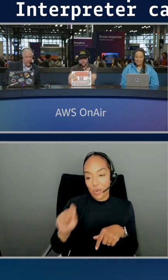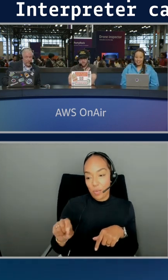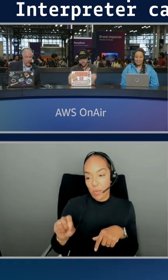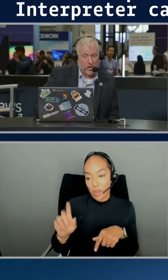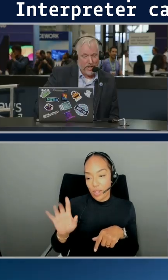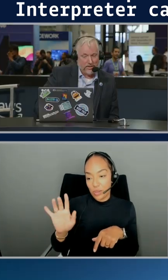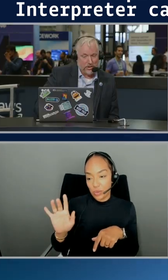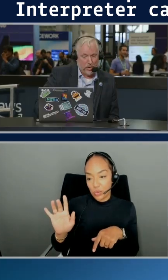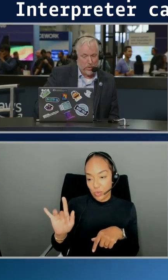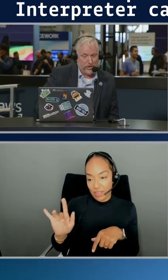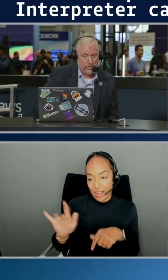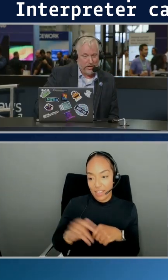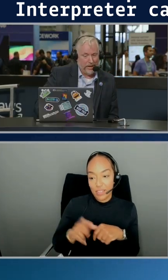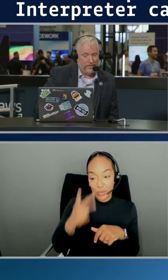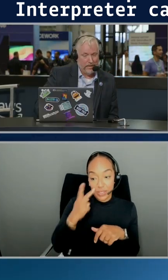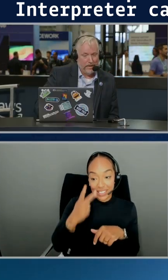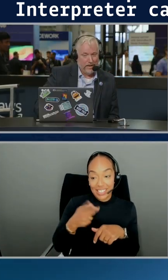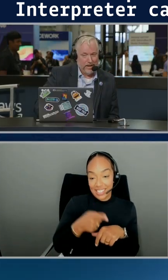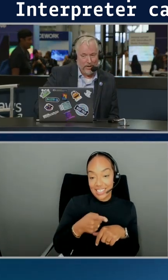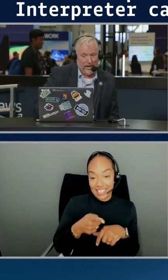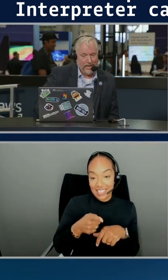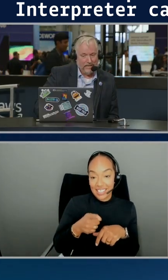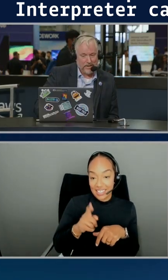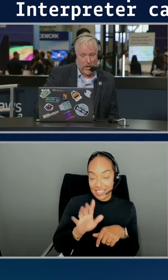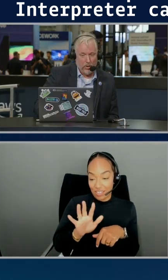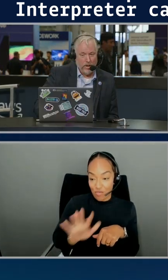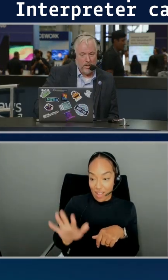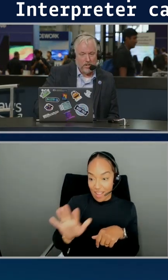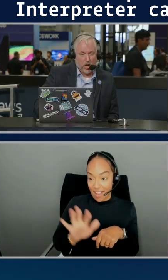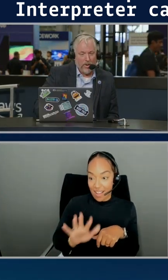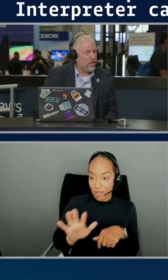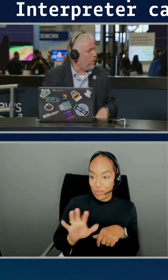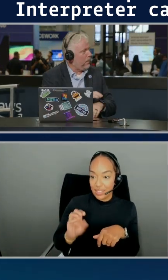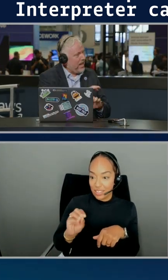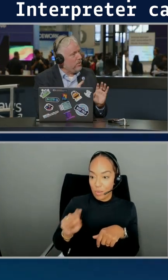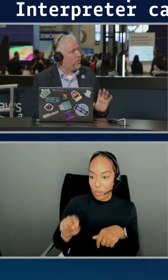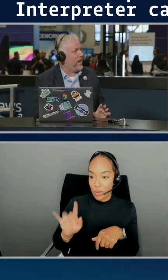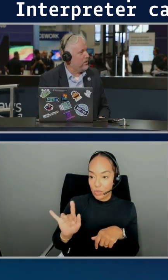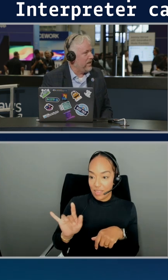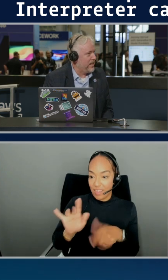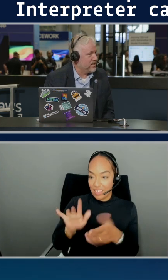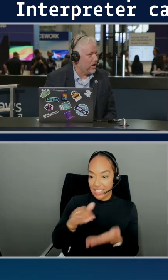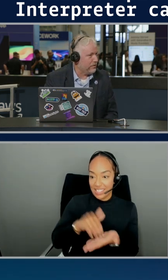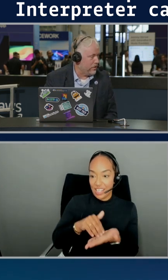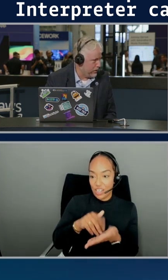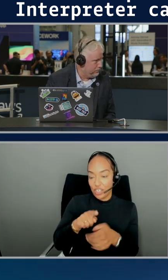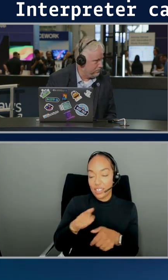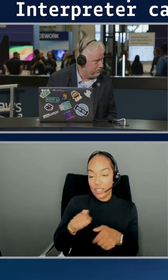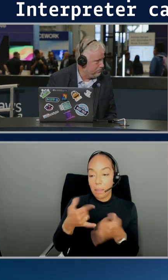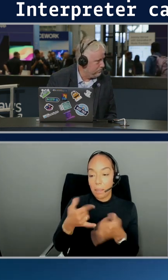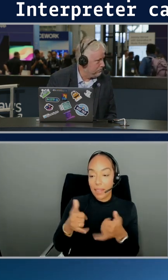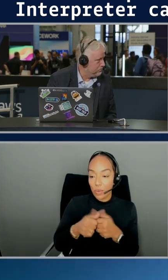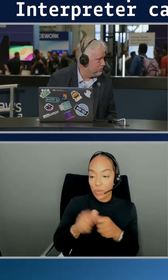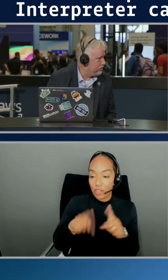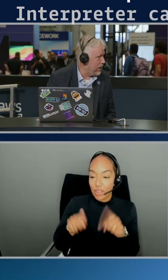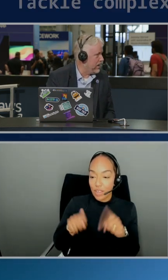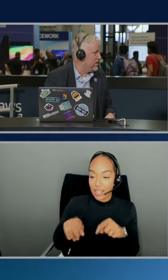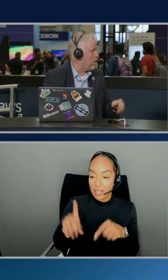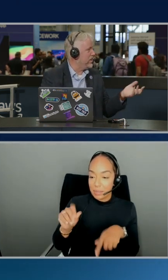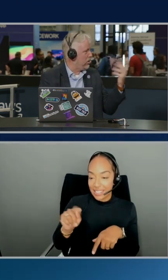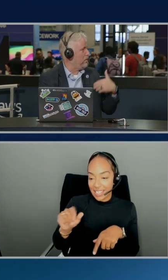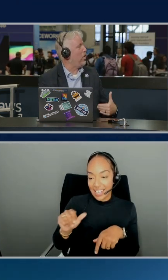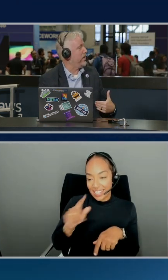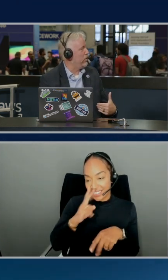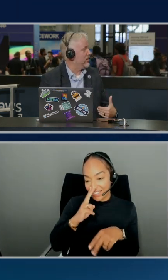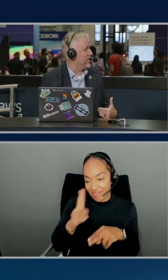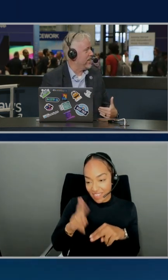how it centers around 0.25. That's true, yeah. That's okay. So, playing with random data is a lot of fun. Yeah. Sure. But,